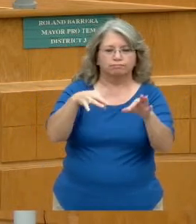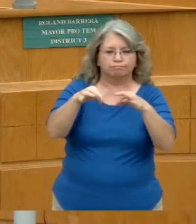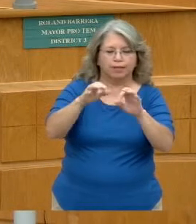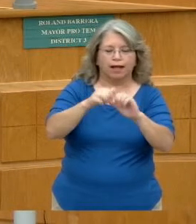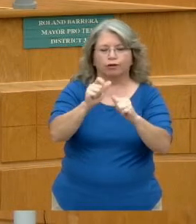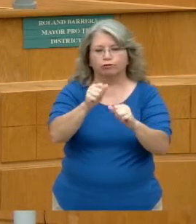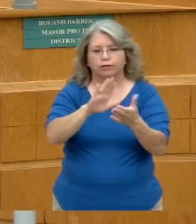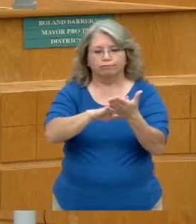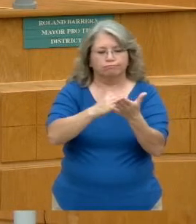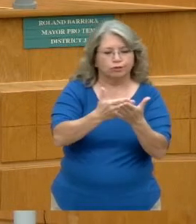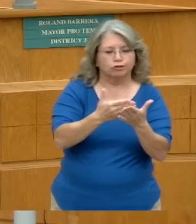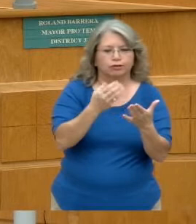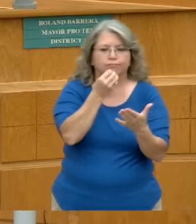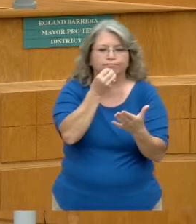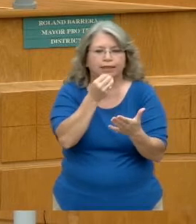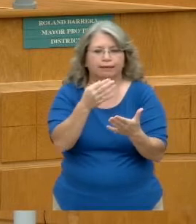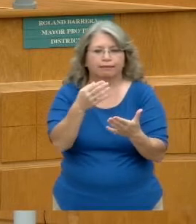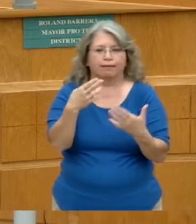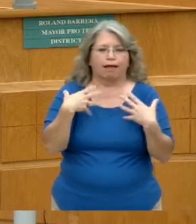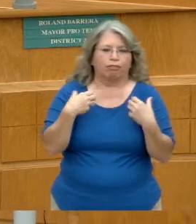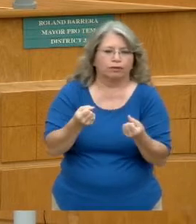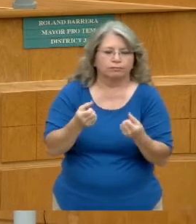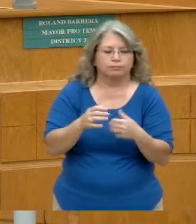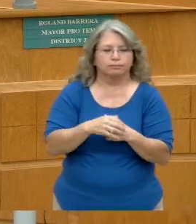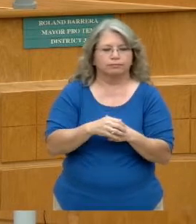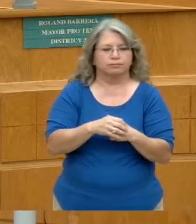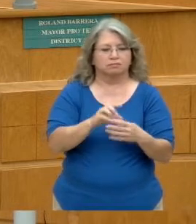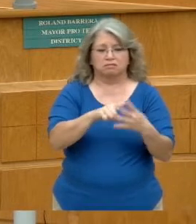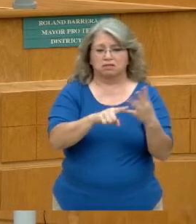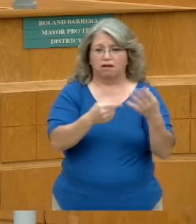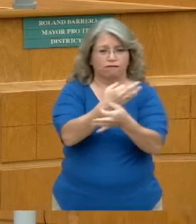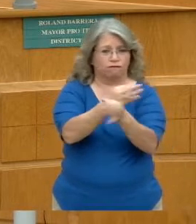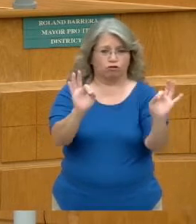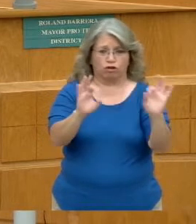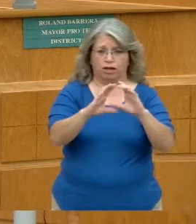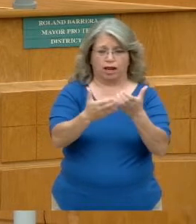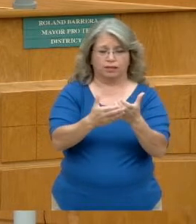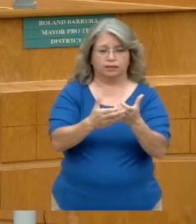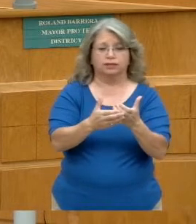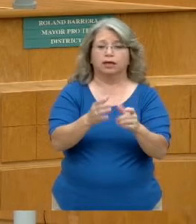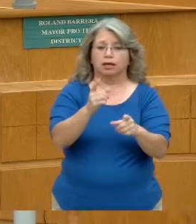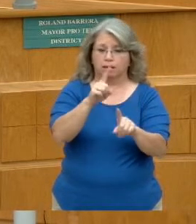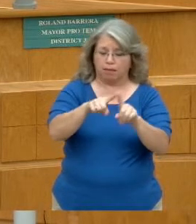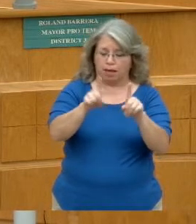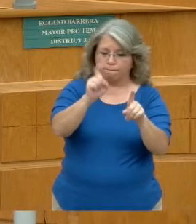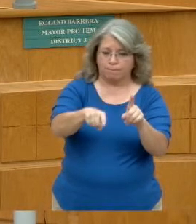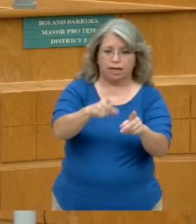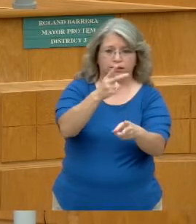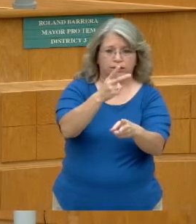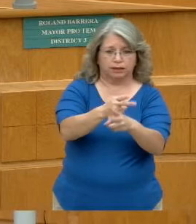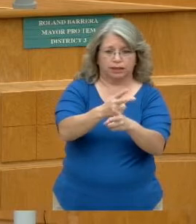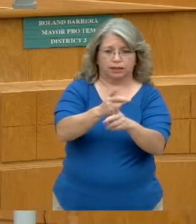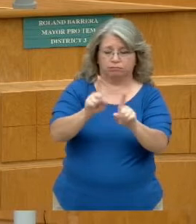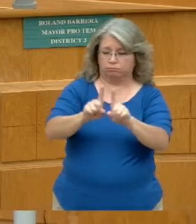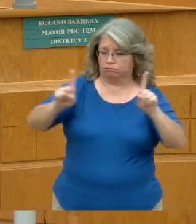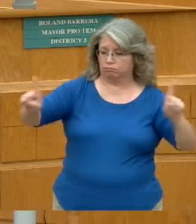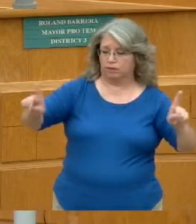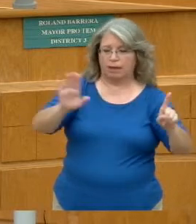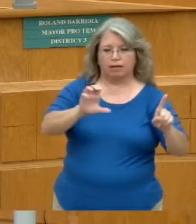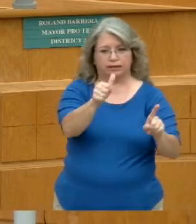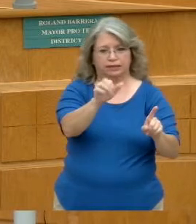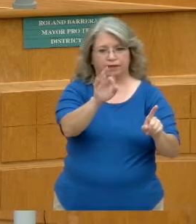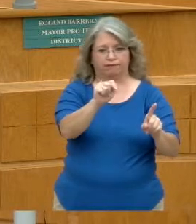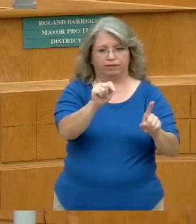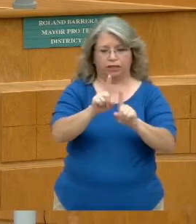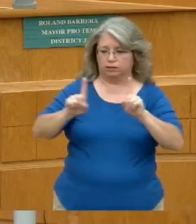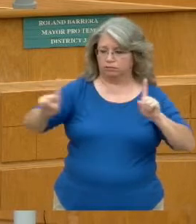so those are all free classes. The class will have social distancing. There'll be about 10 feet between each person for all the